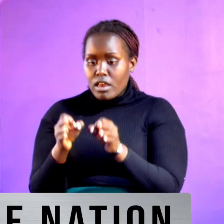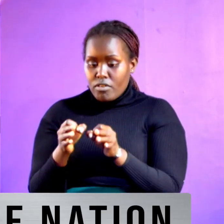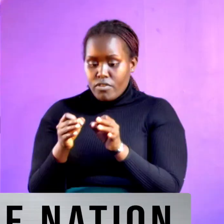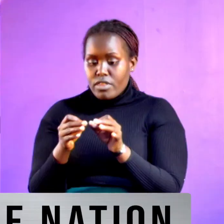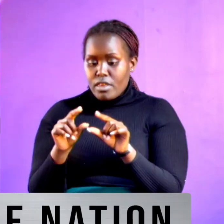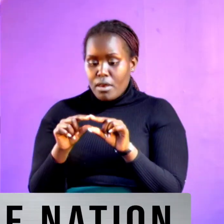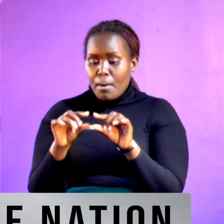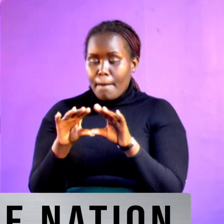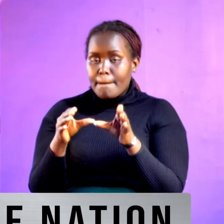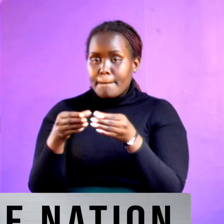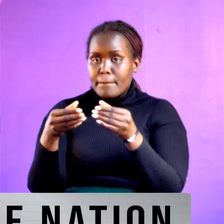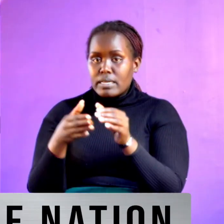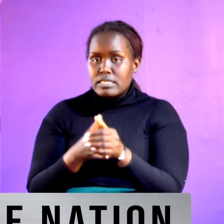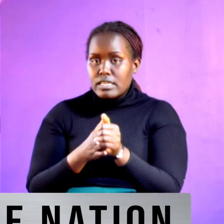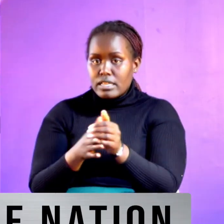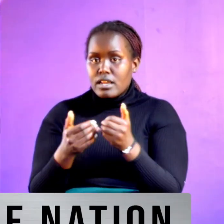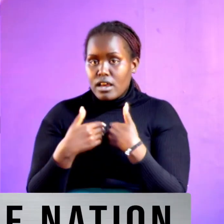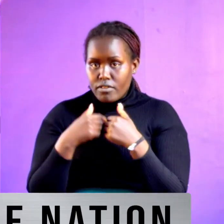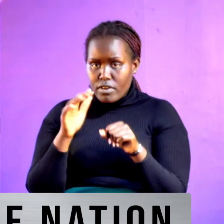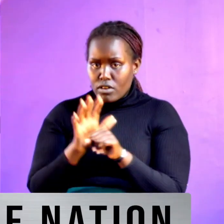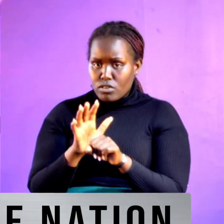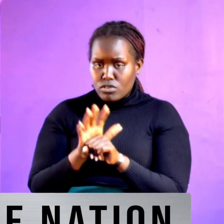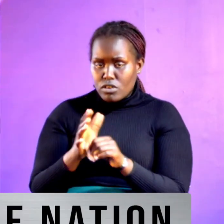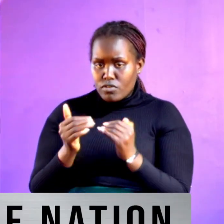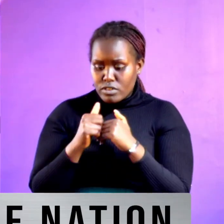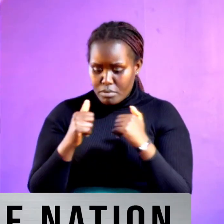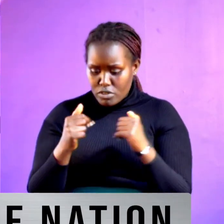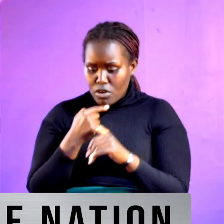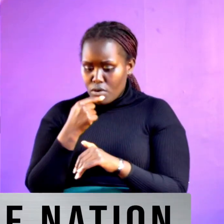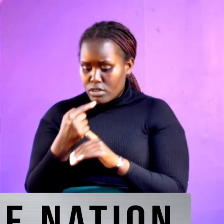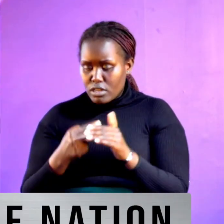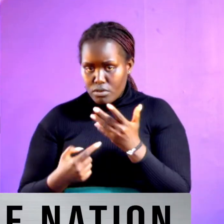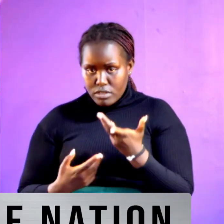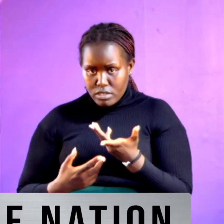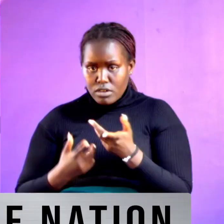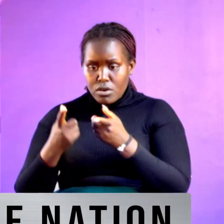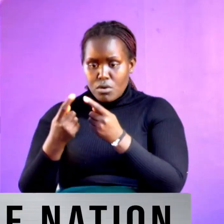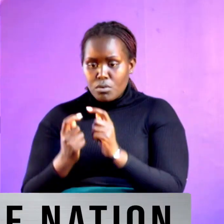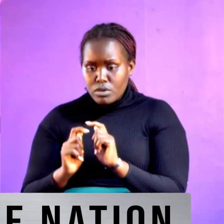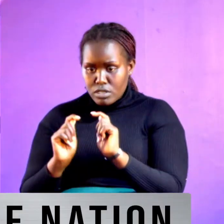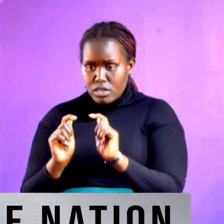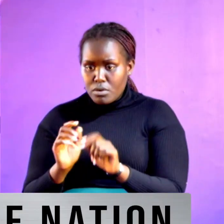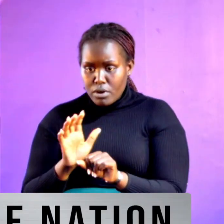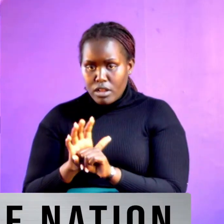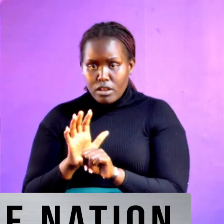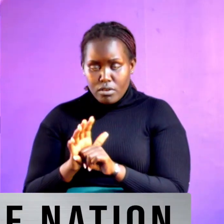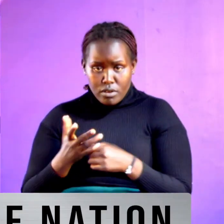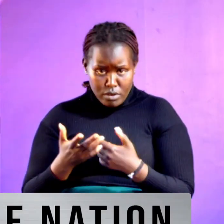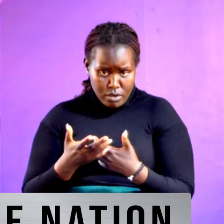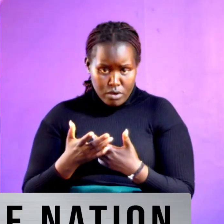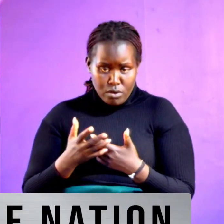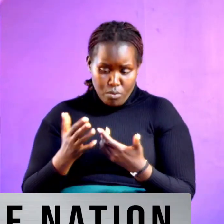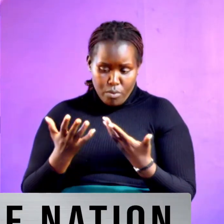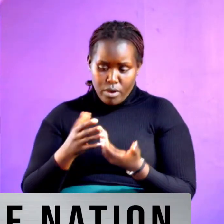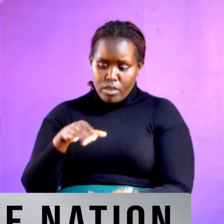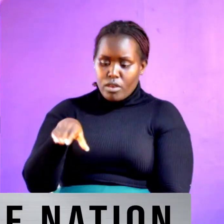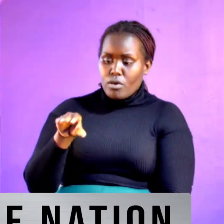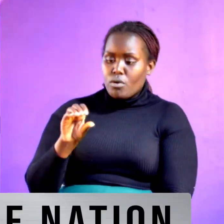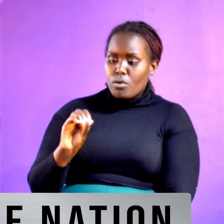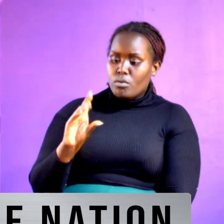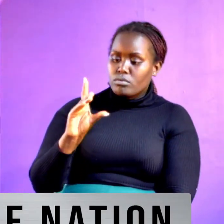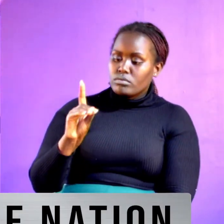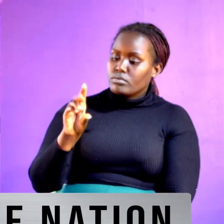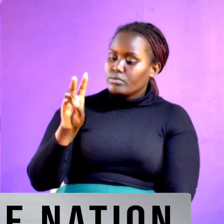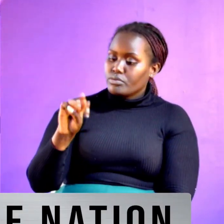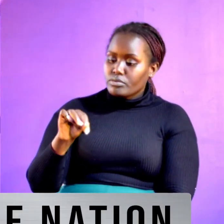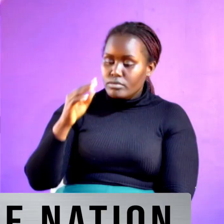also has a lot of bureaucracy. So we can tell that outrightly that there is a lot of bureaucracy within the ODM party, and